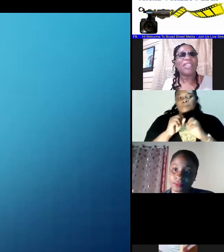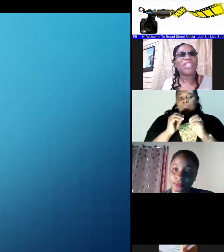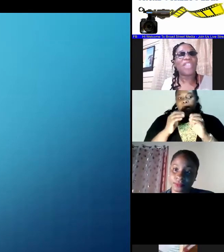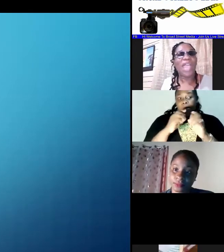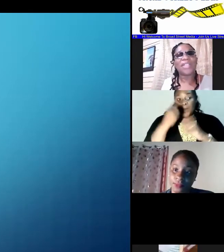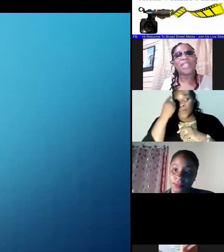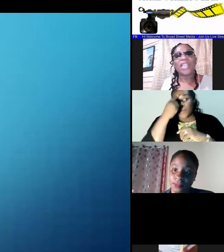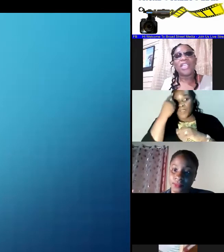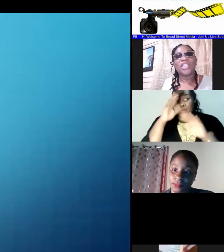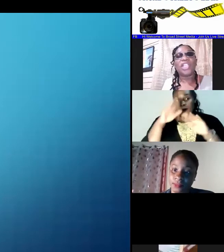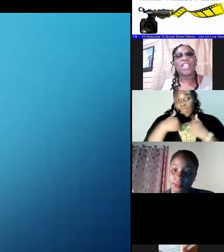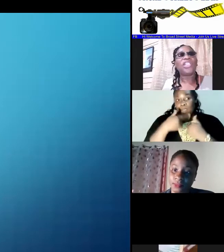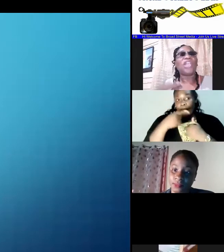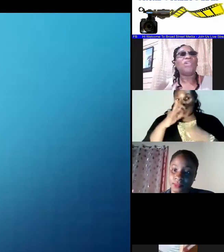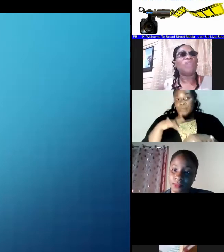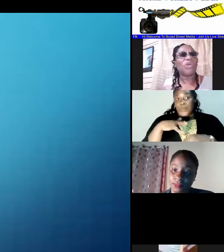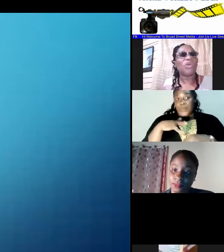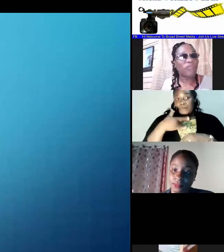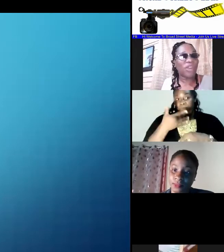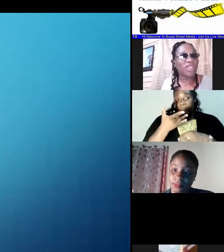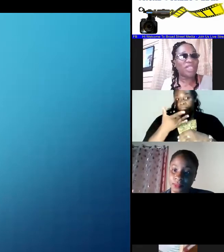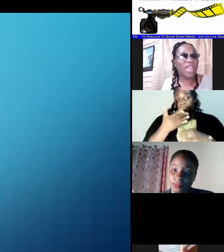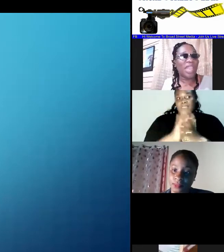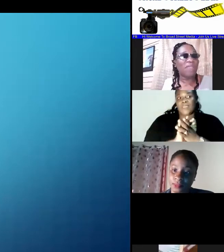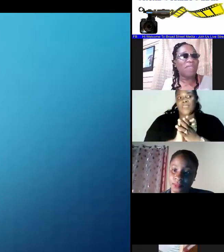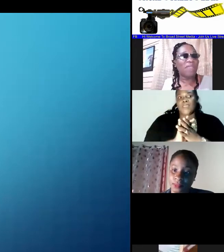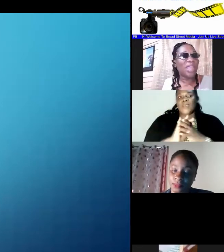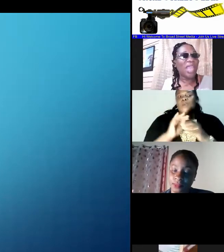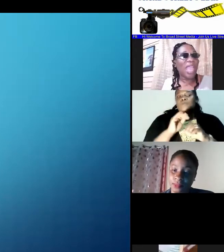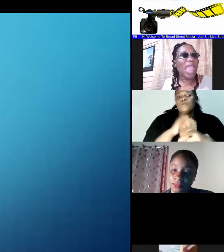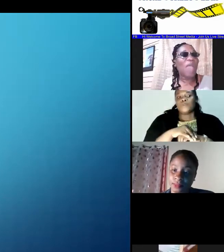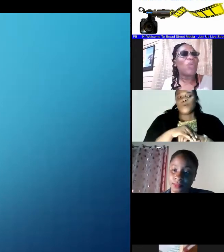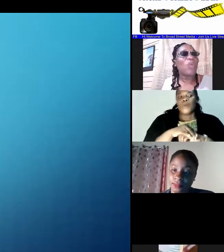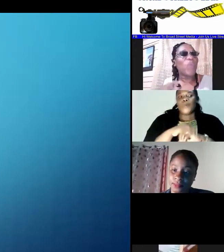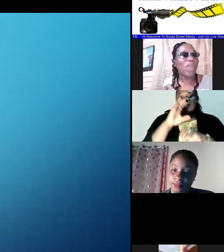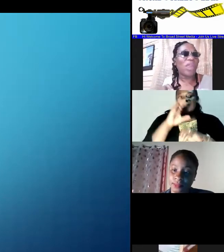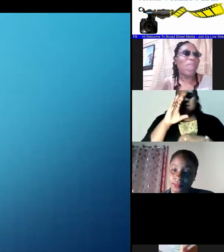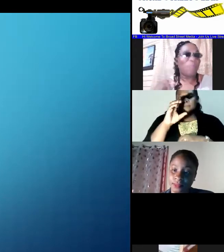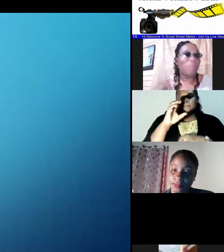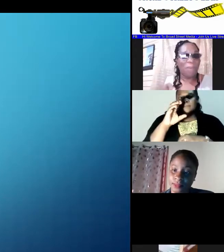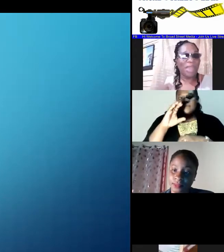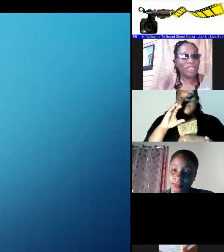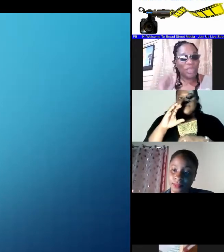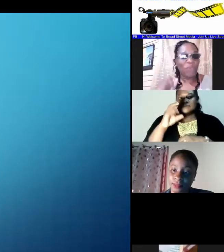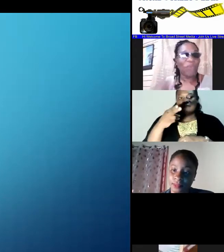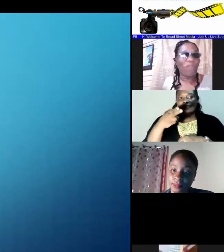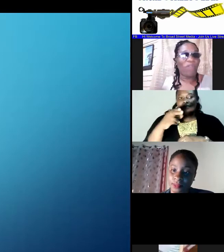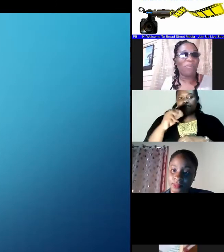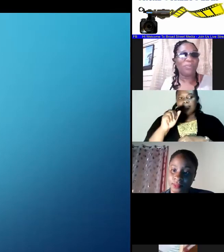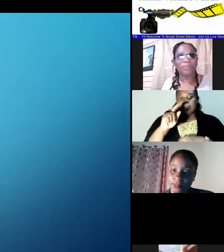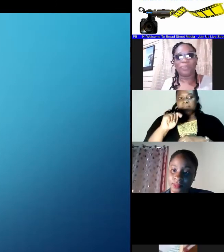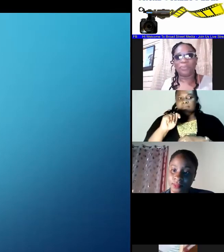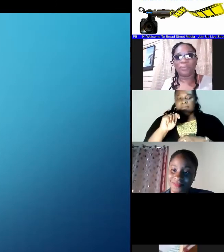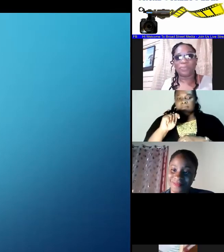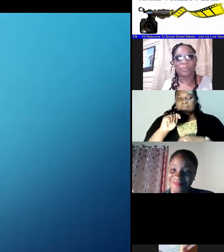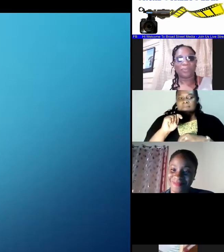In the chat, just shout out your first name and where in Barbados you from.